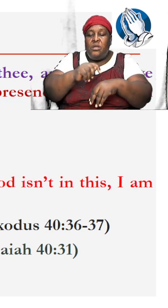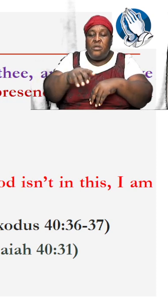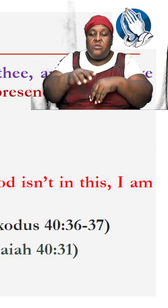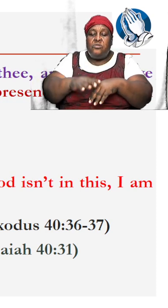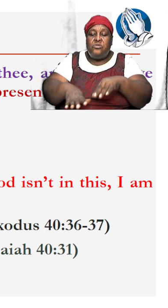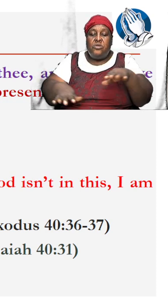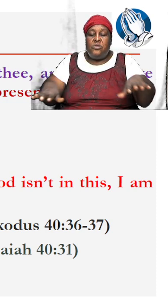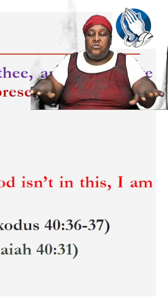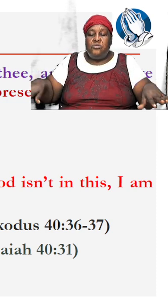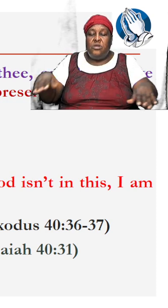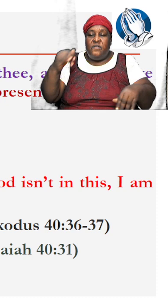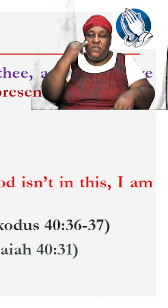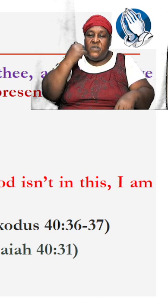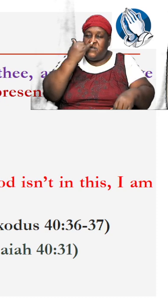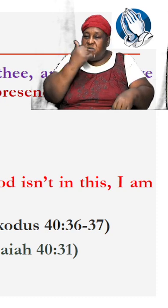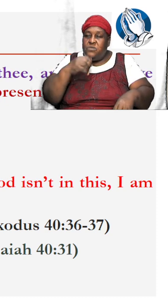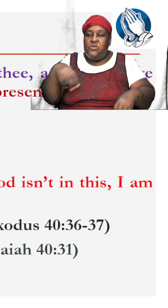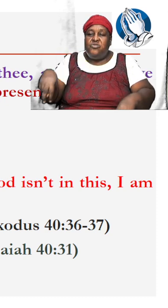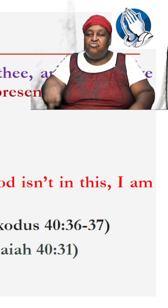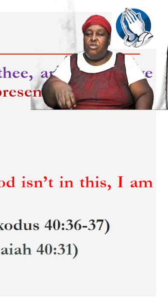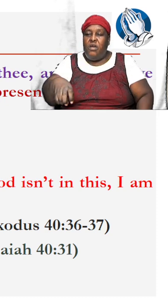journeys. But